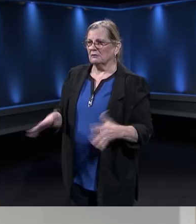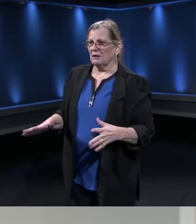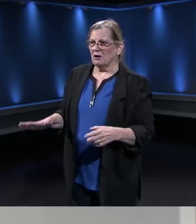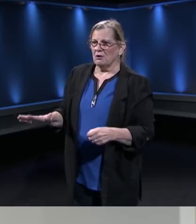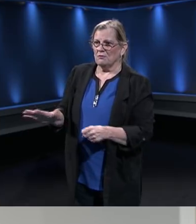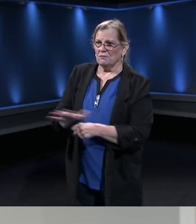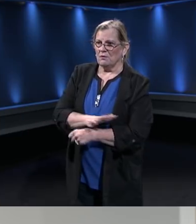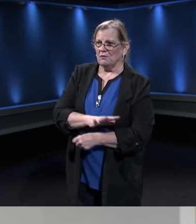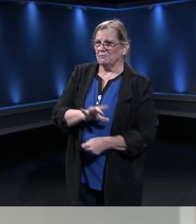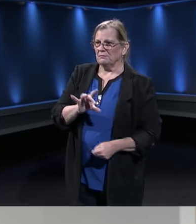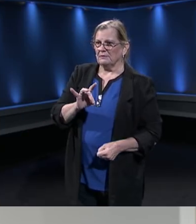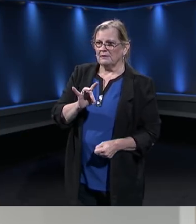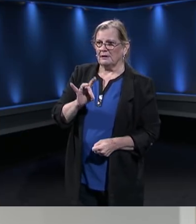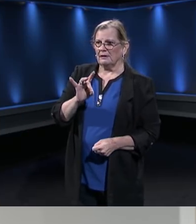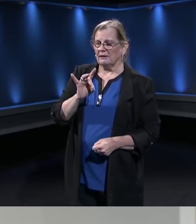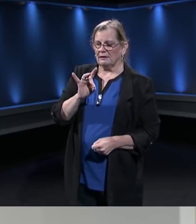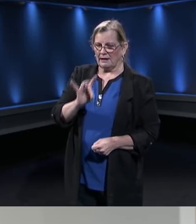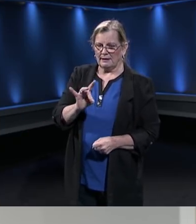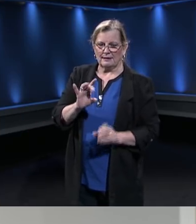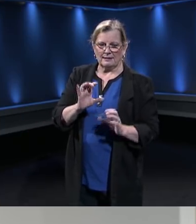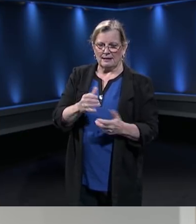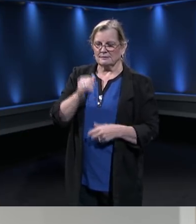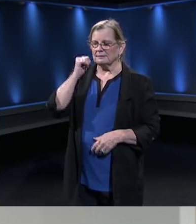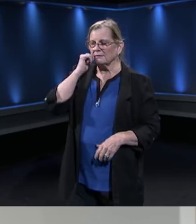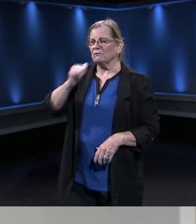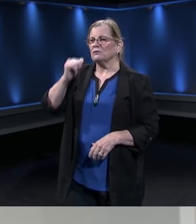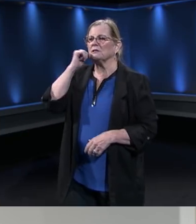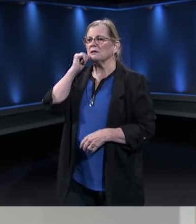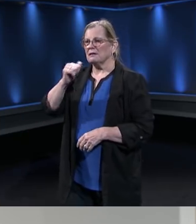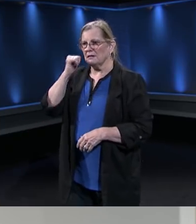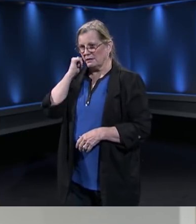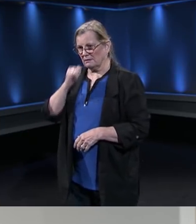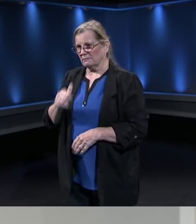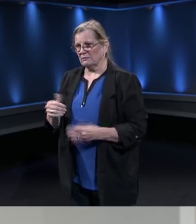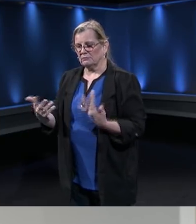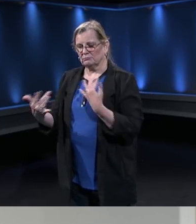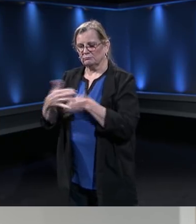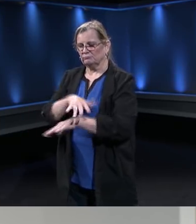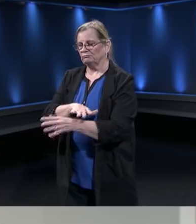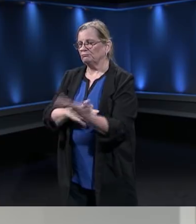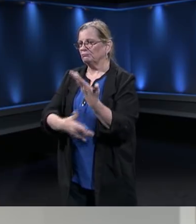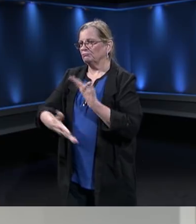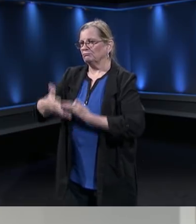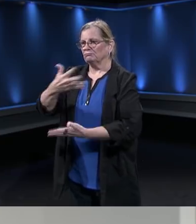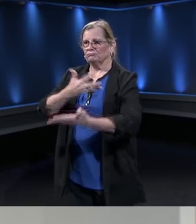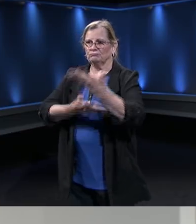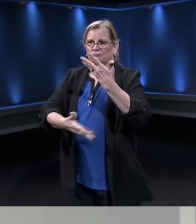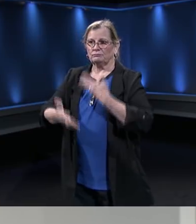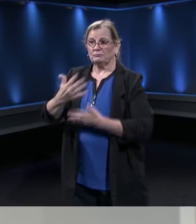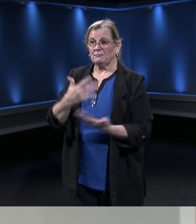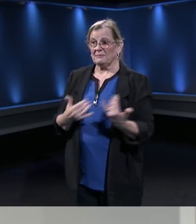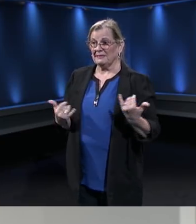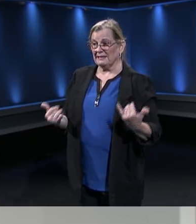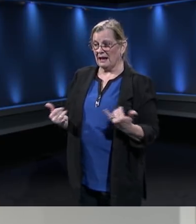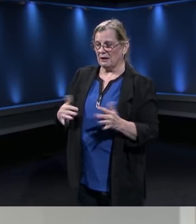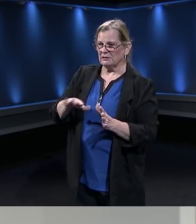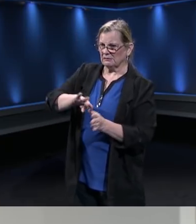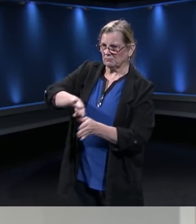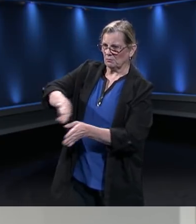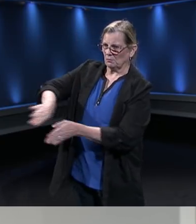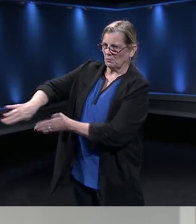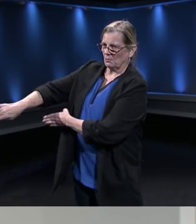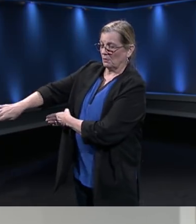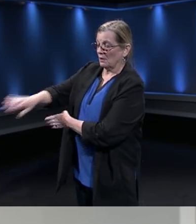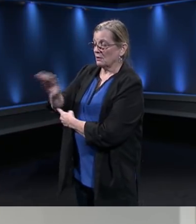of courses they had registered for back earlier in the spring. Cohort learning is a beginning. It is not